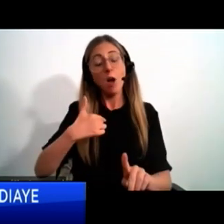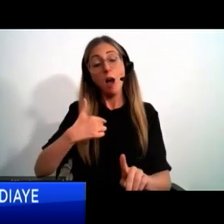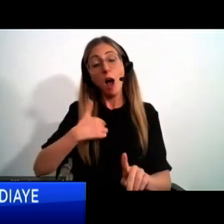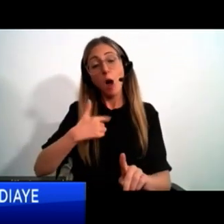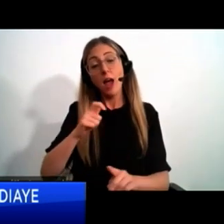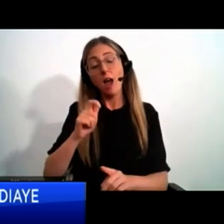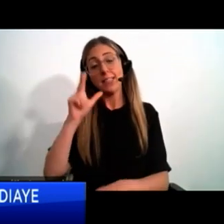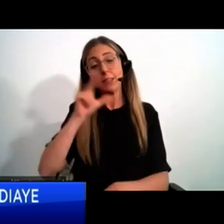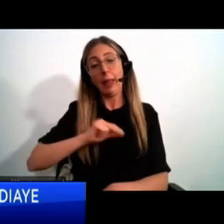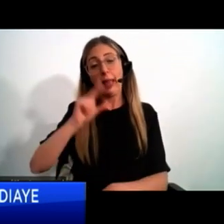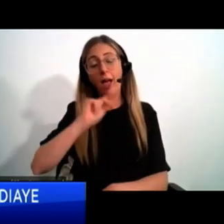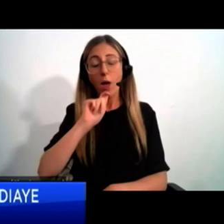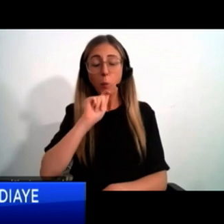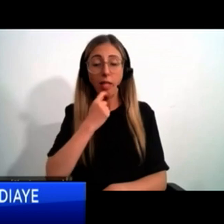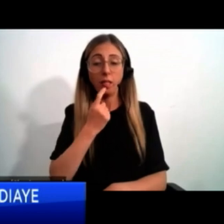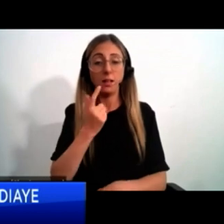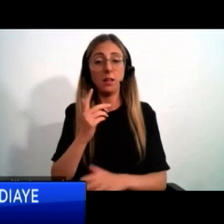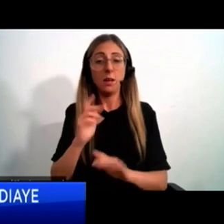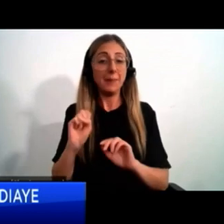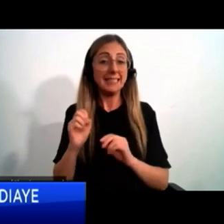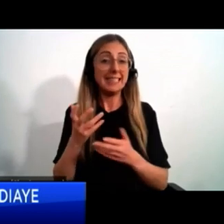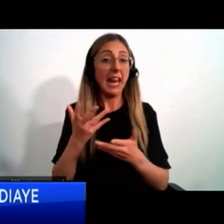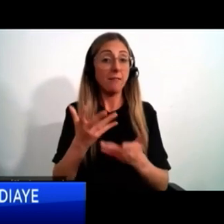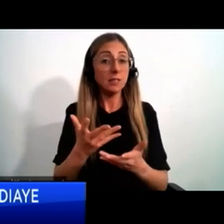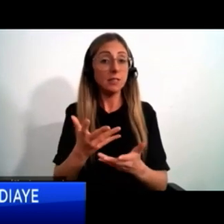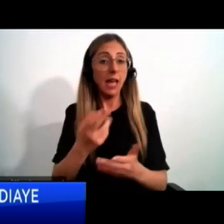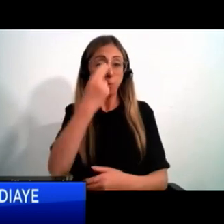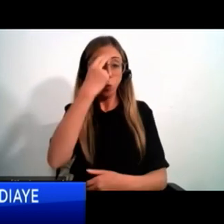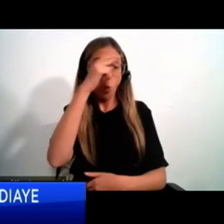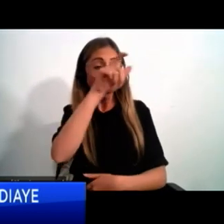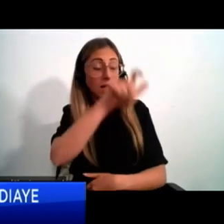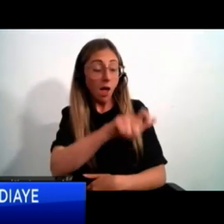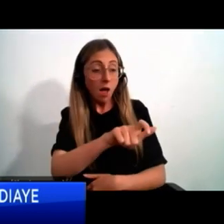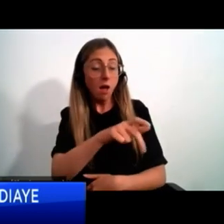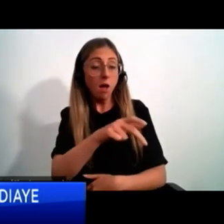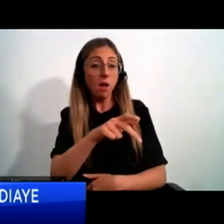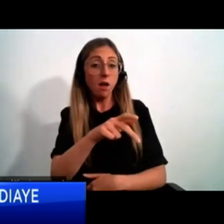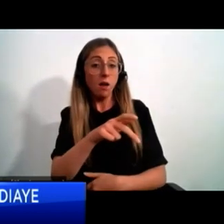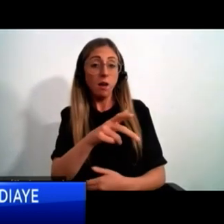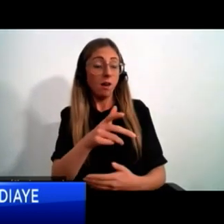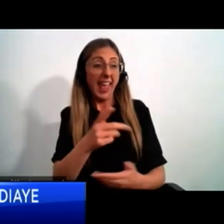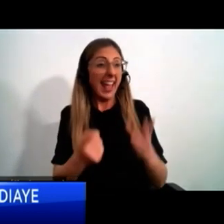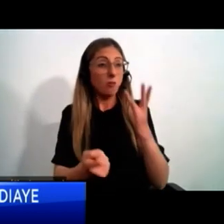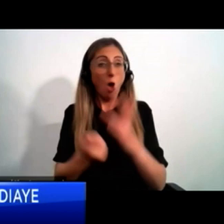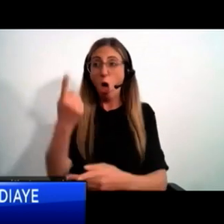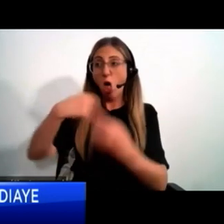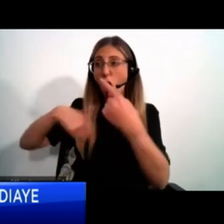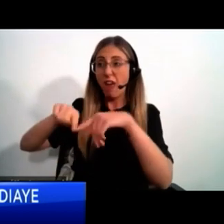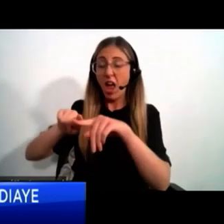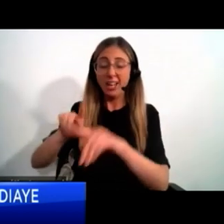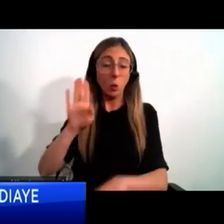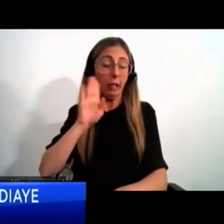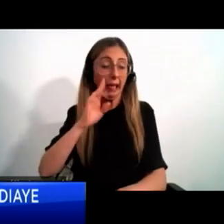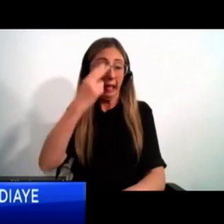know today, is going to be delivered. I'm going to call her as they do the other former leaders in other parts of the world. So you